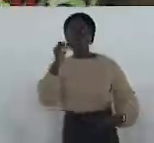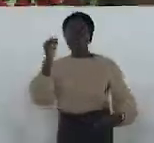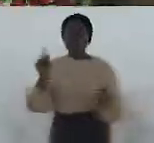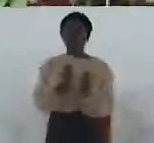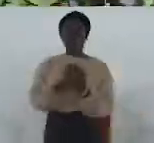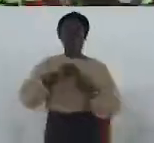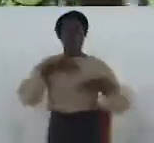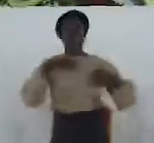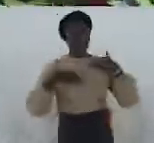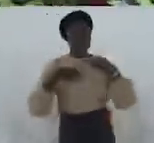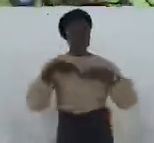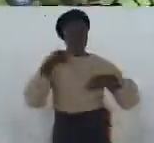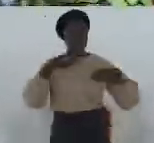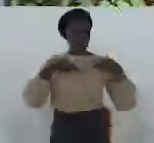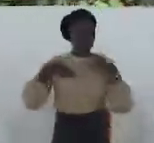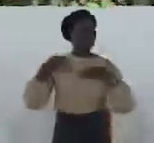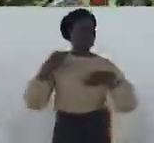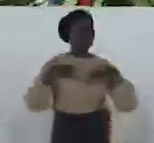alléuia